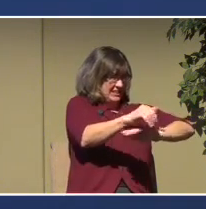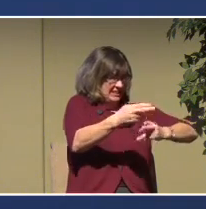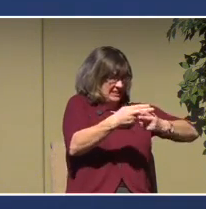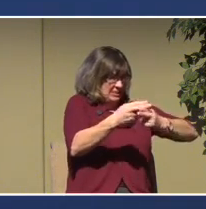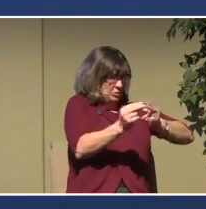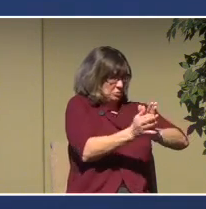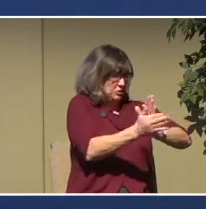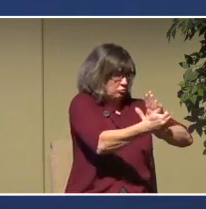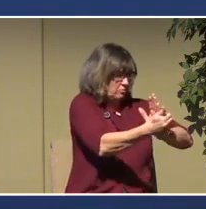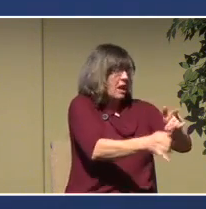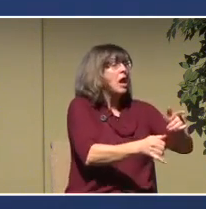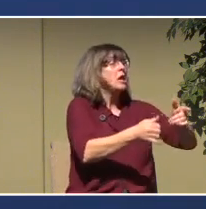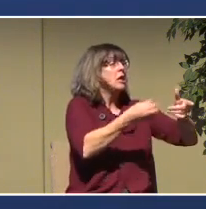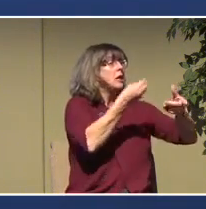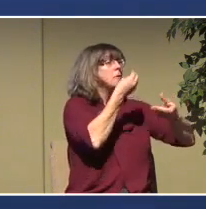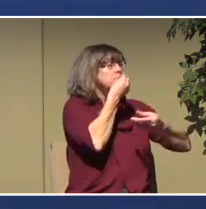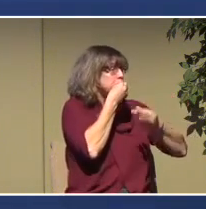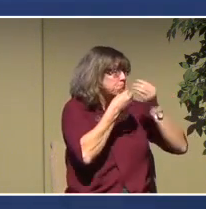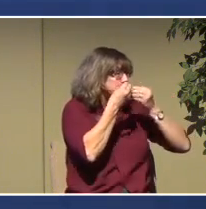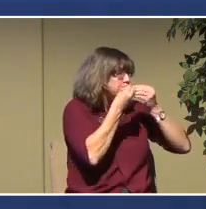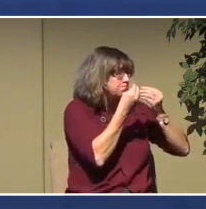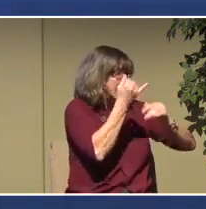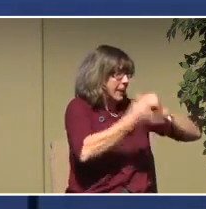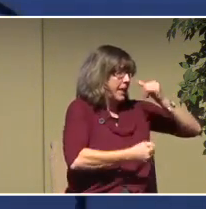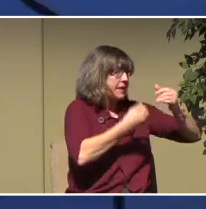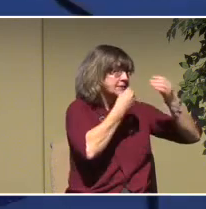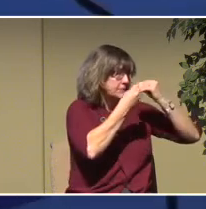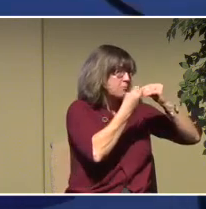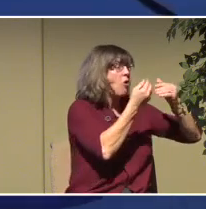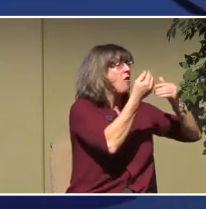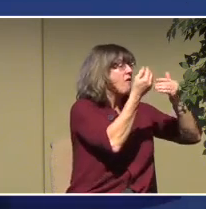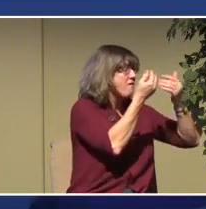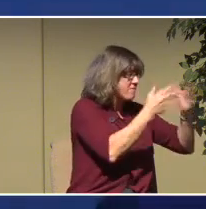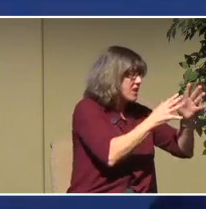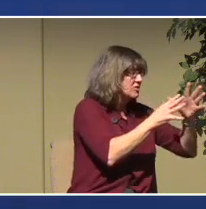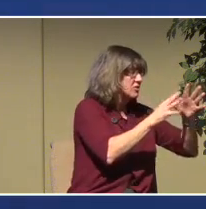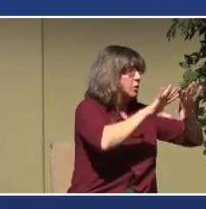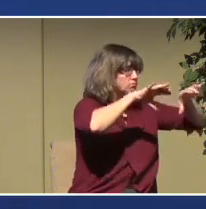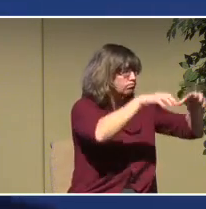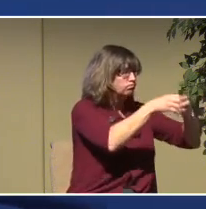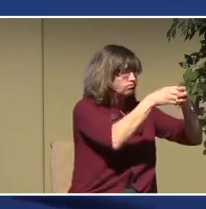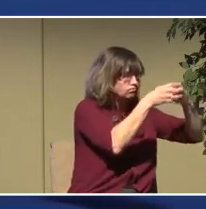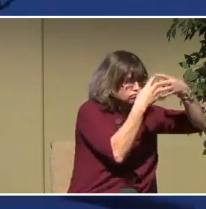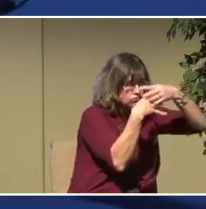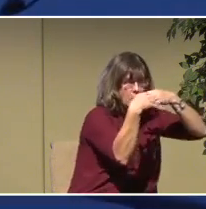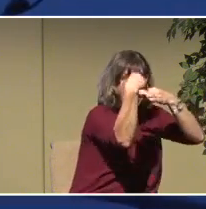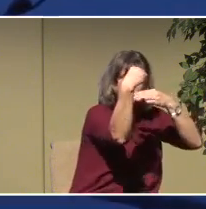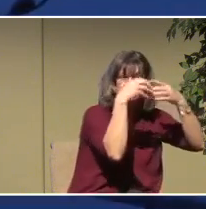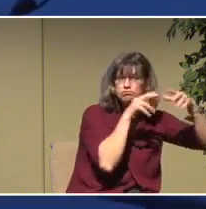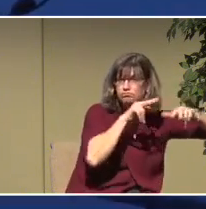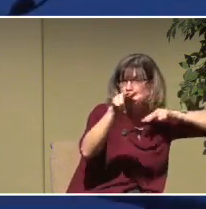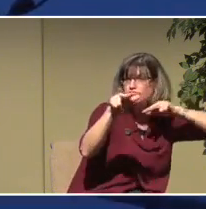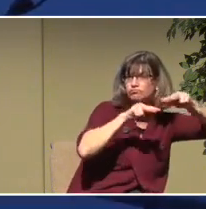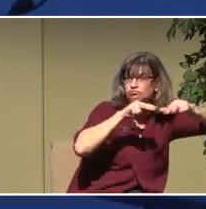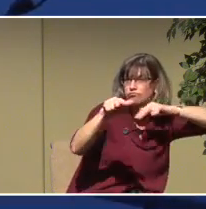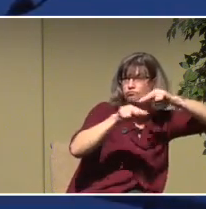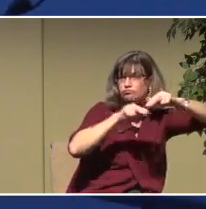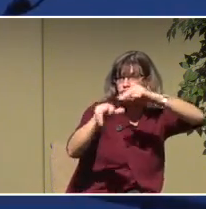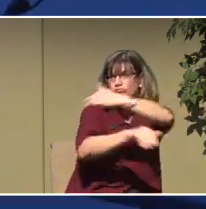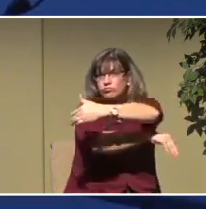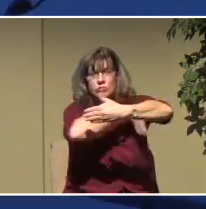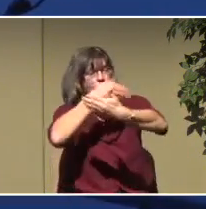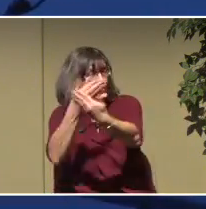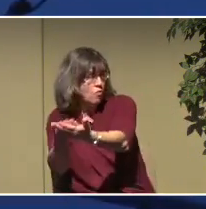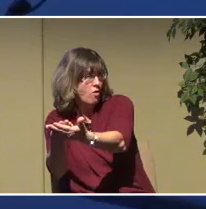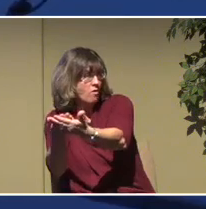last supper with his disciples. Judas had gone off to betray him. Jesus knew what was coming. And